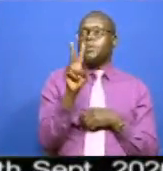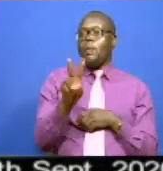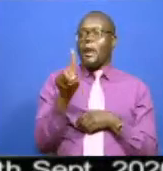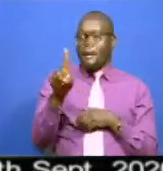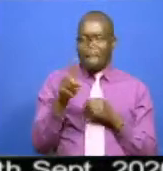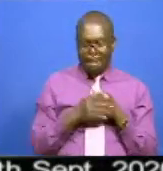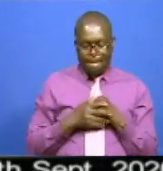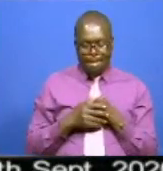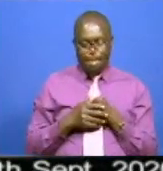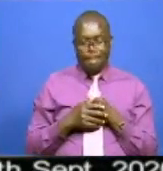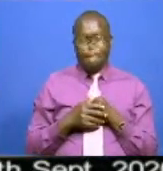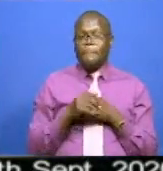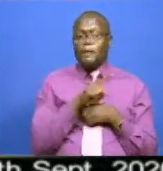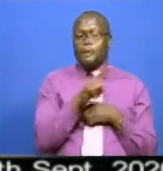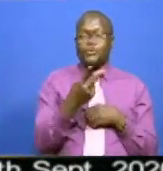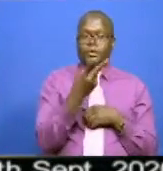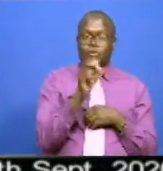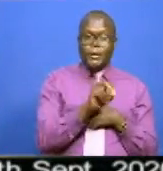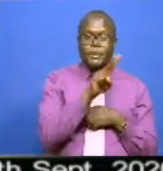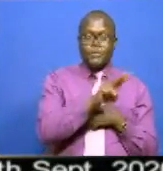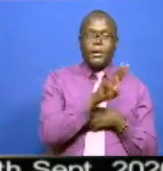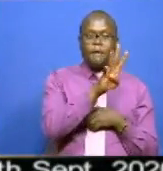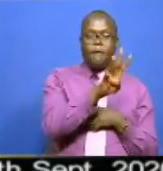2020/2021 to